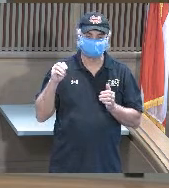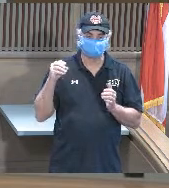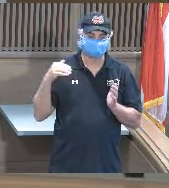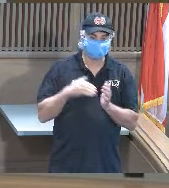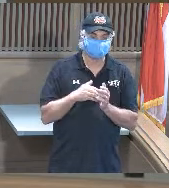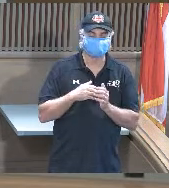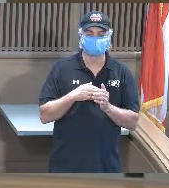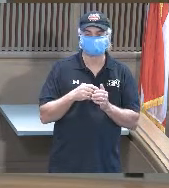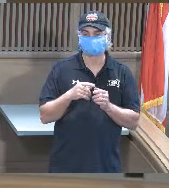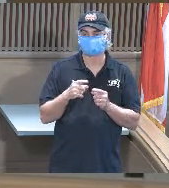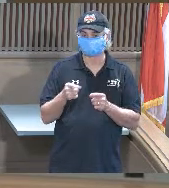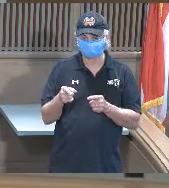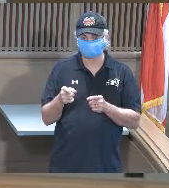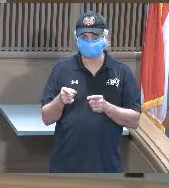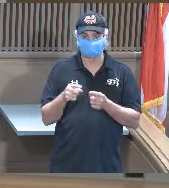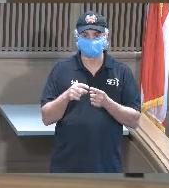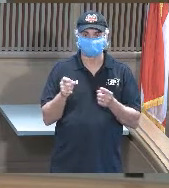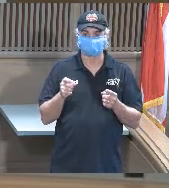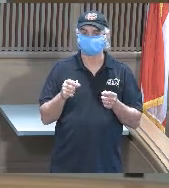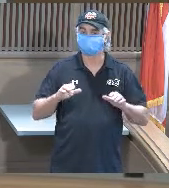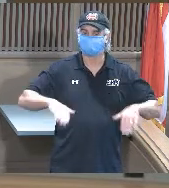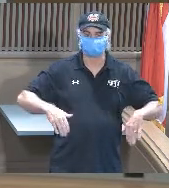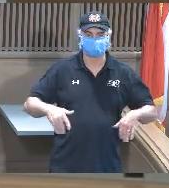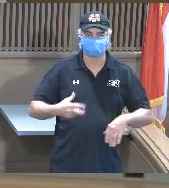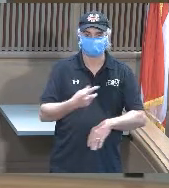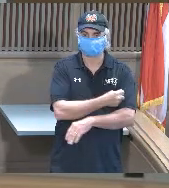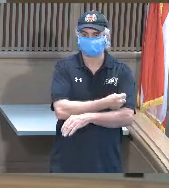survive the disease should you become infected.